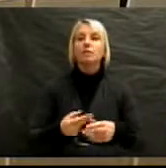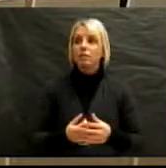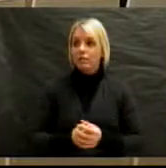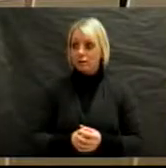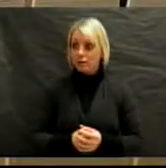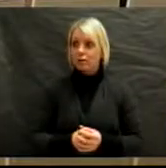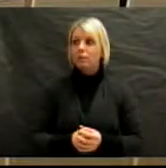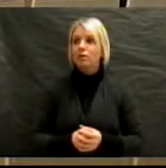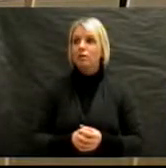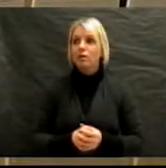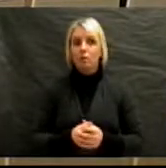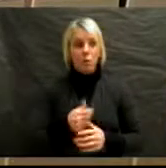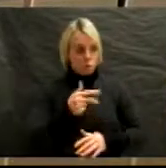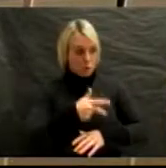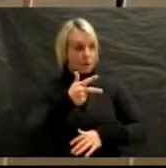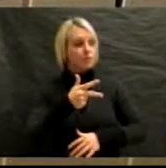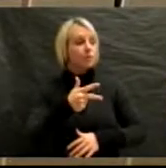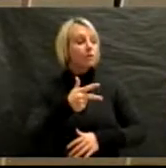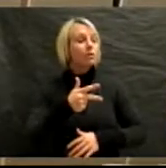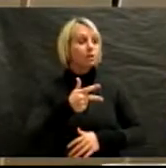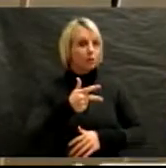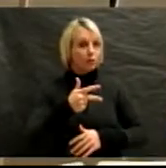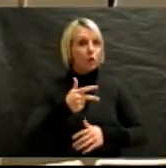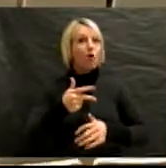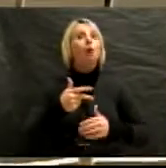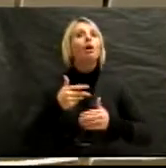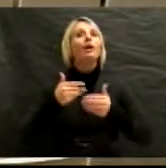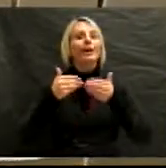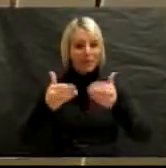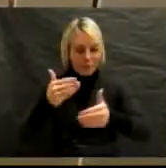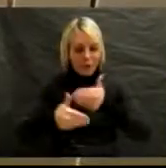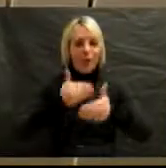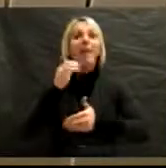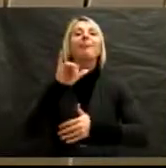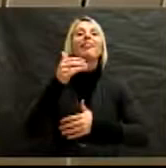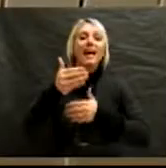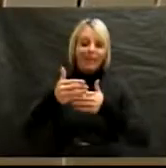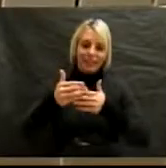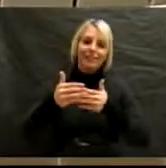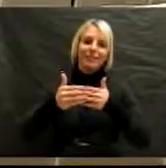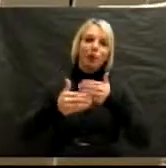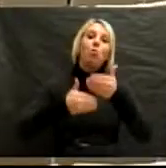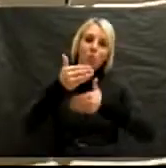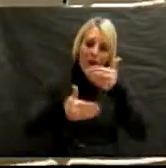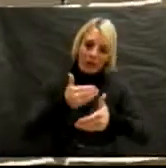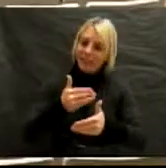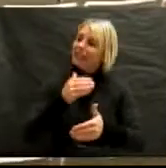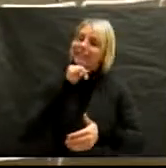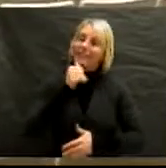Procedure, I know. Now, that is how. That is procedure, Yeah, yes. that's procedure, not past practice. I'm happy to do 4 or 5.